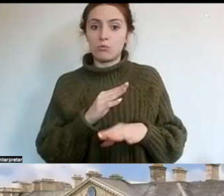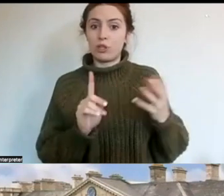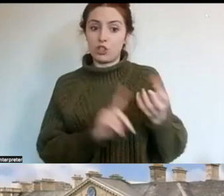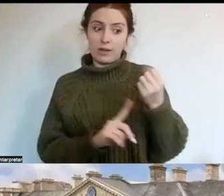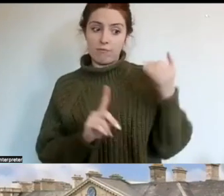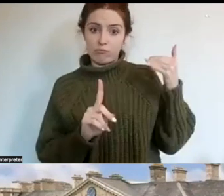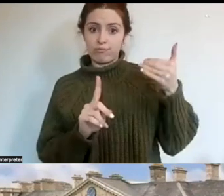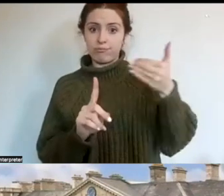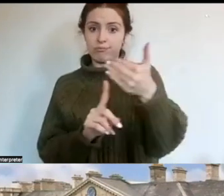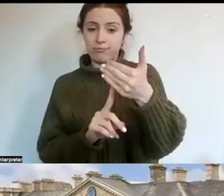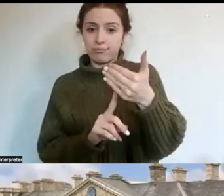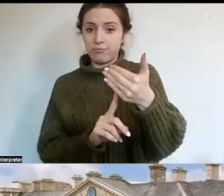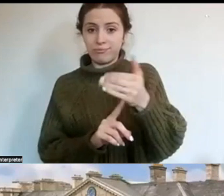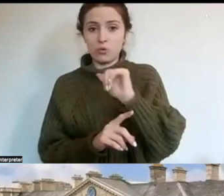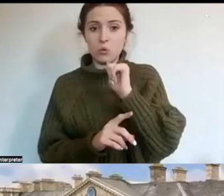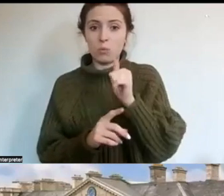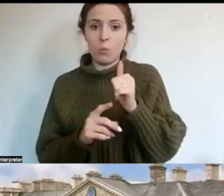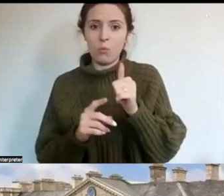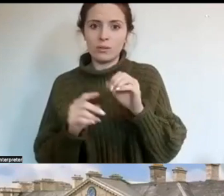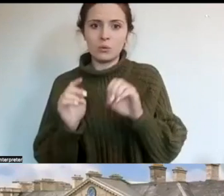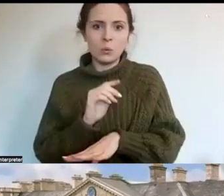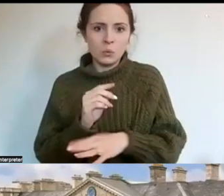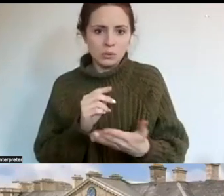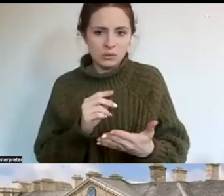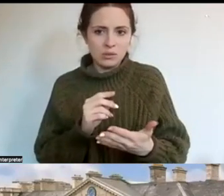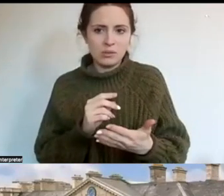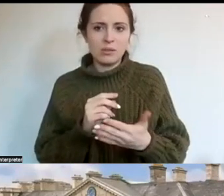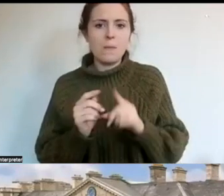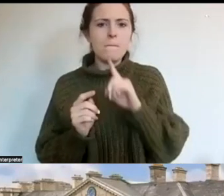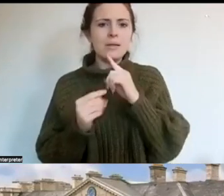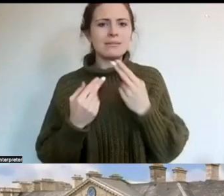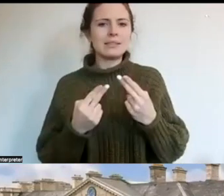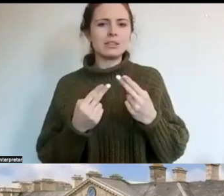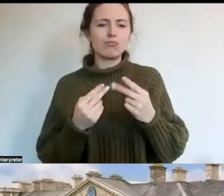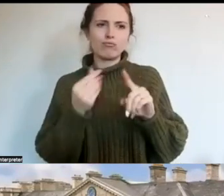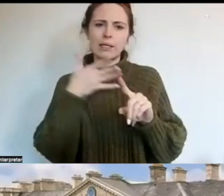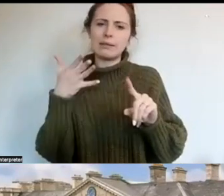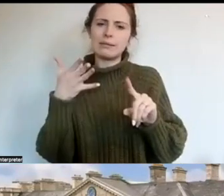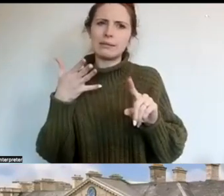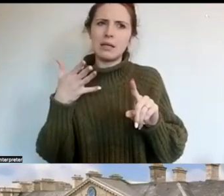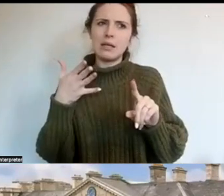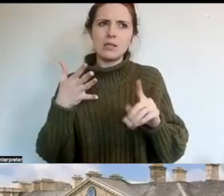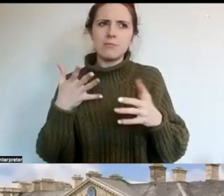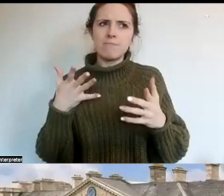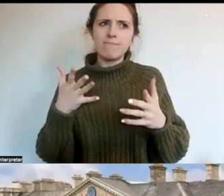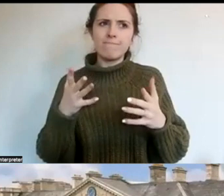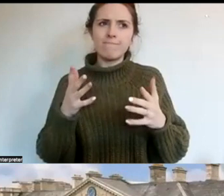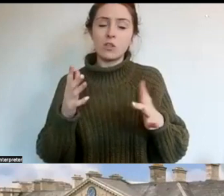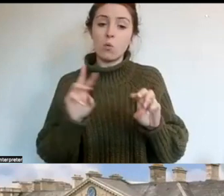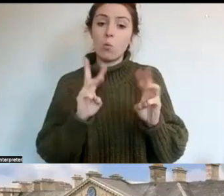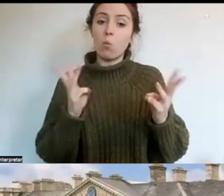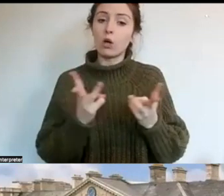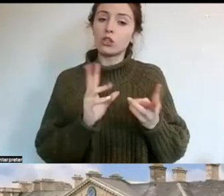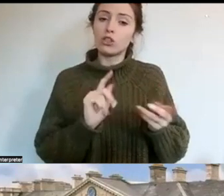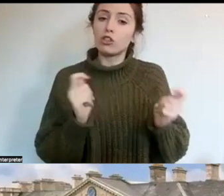systems. I think, too, there's a desire to recognize that things have changed. That families are much